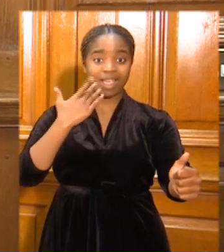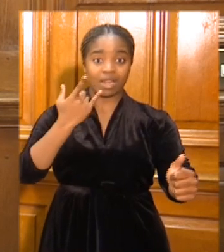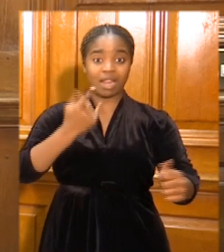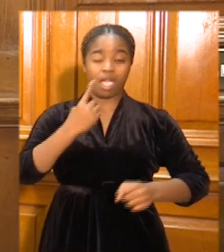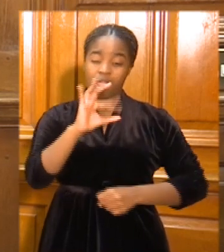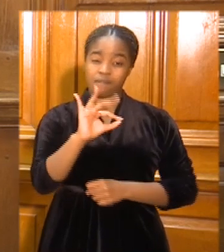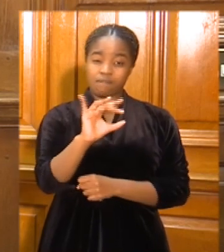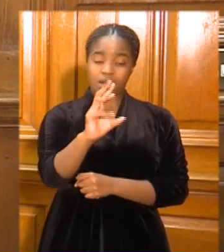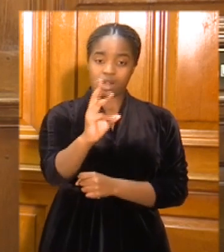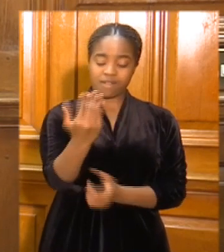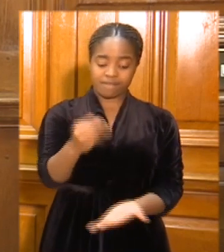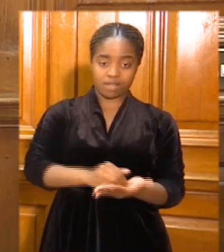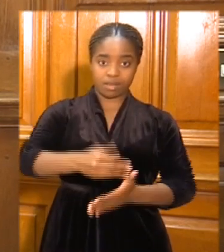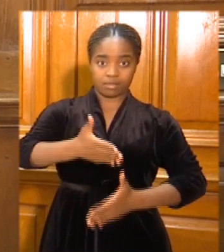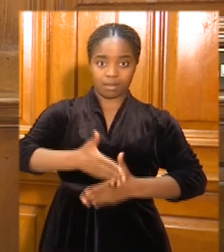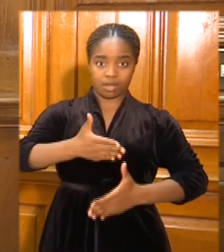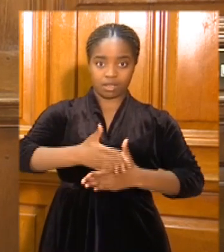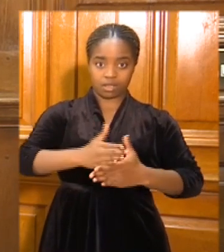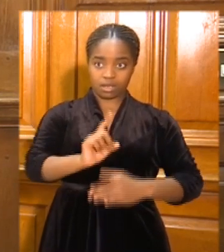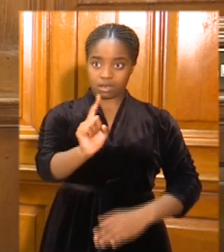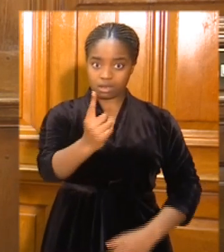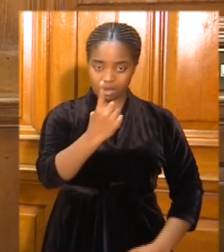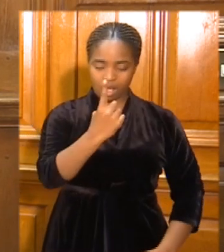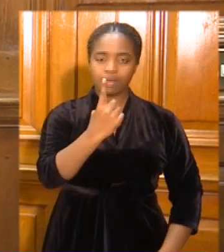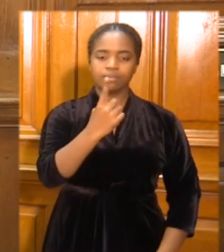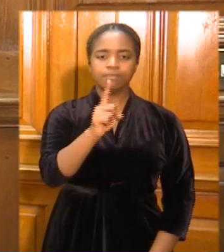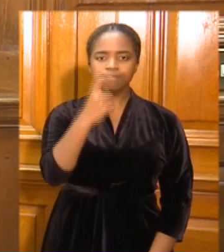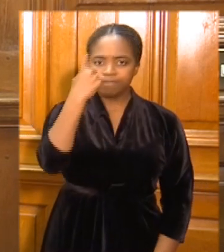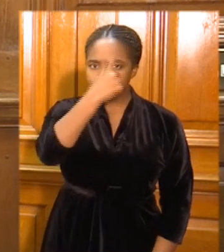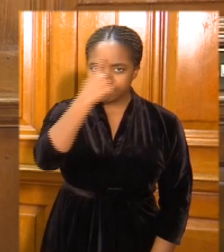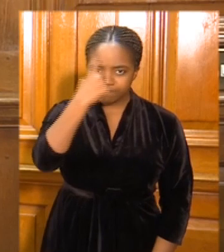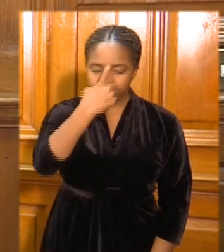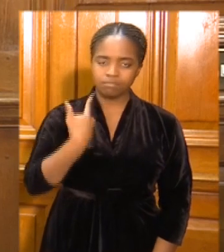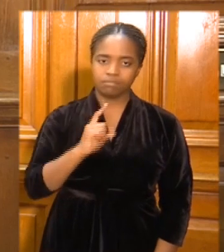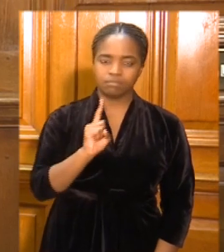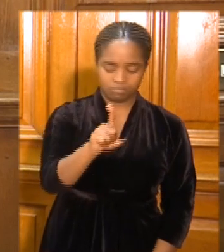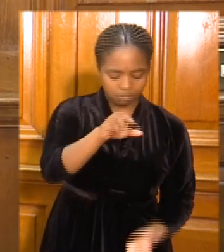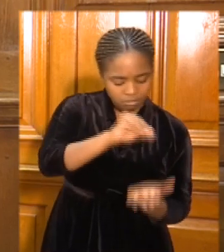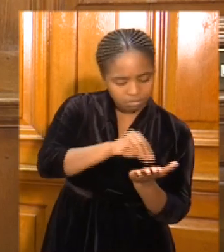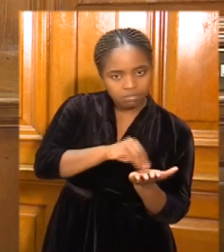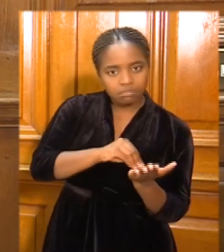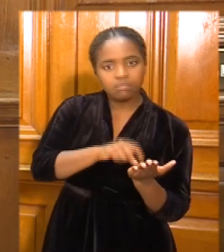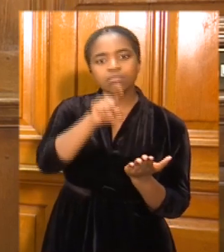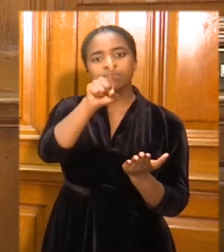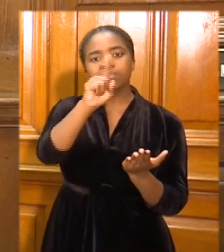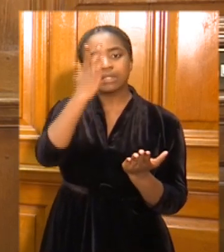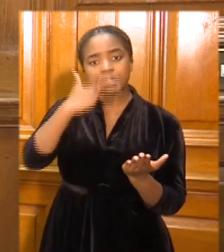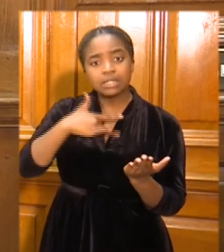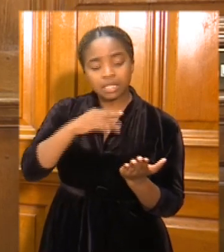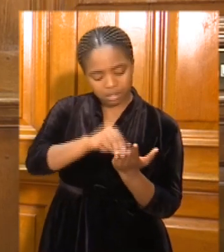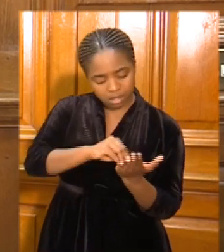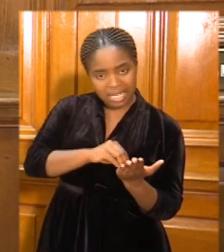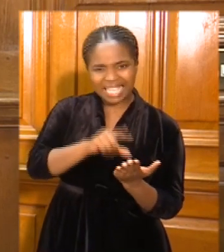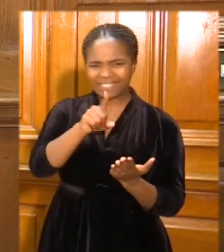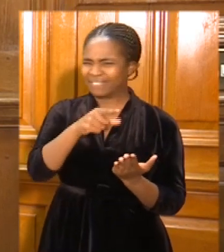each day, quarantine those who may be infected, and make arrangements for them to be